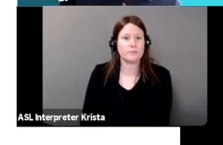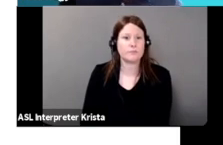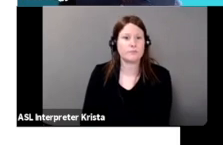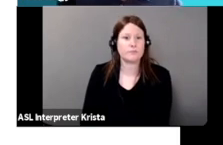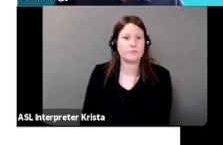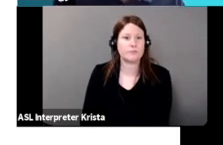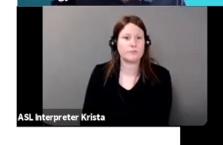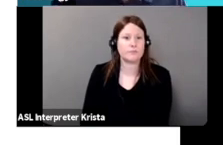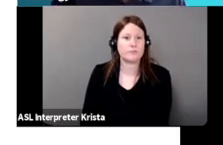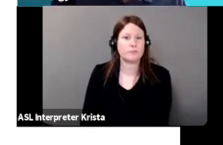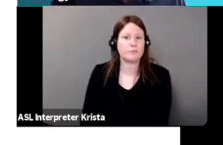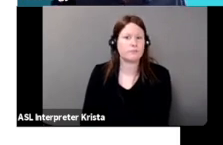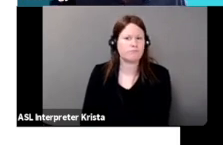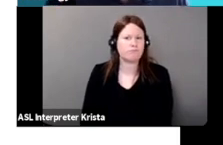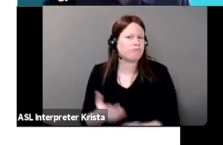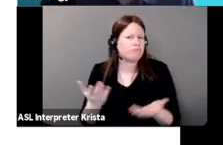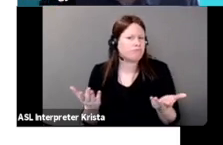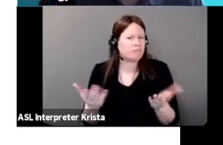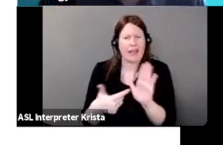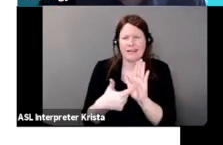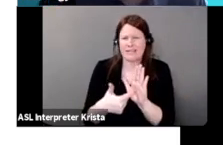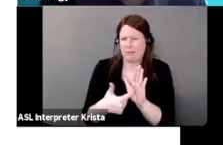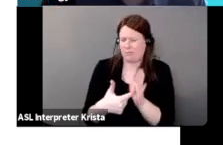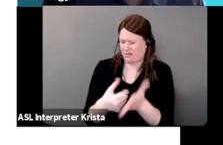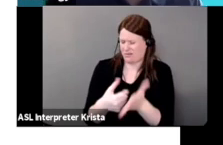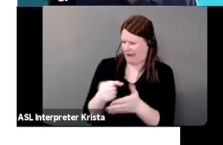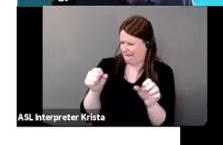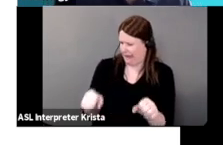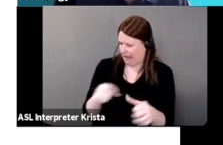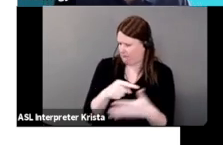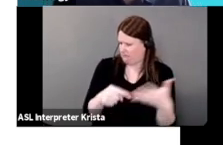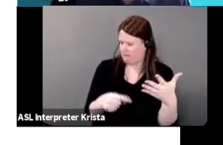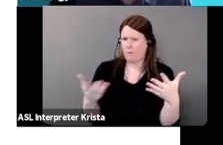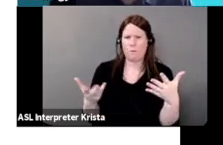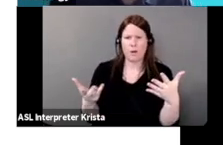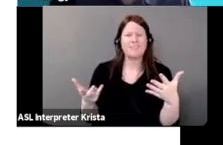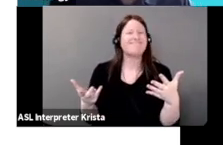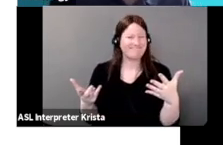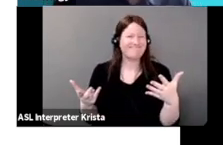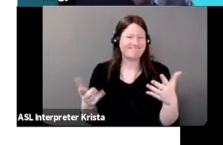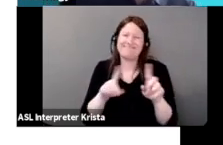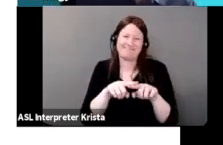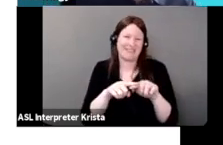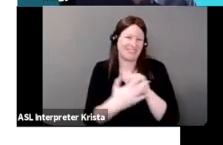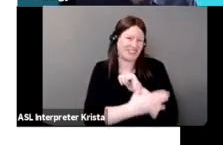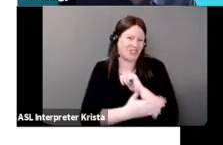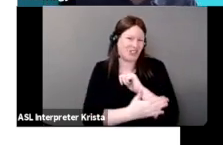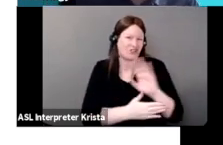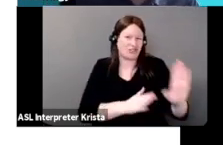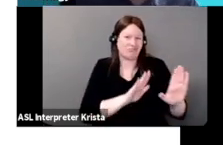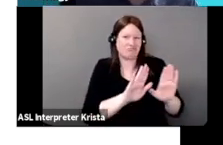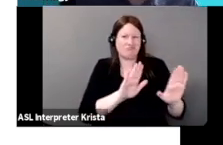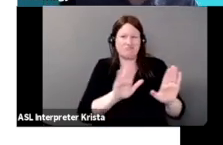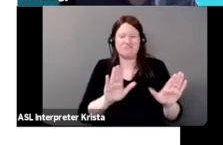So what can be patented? Well, the specifics vary from country to country, but in general,